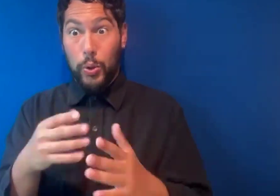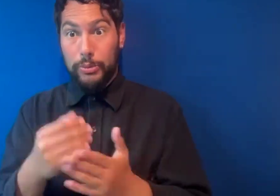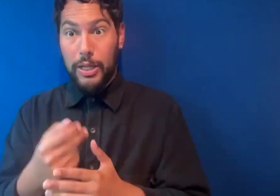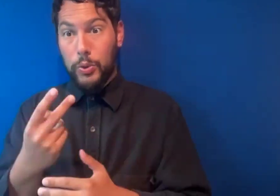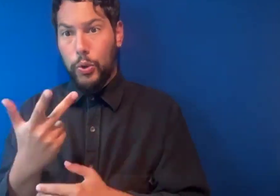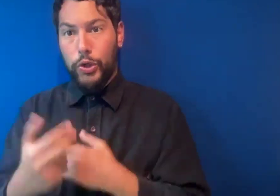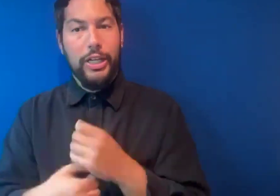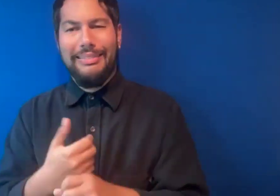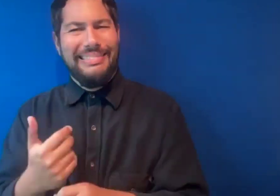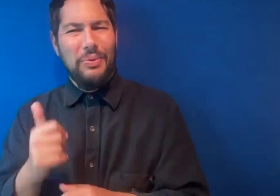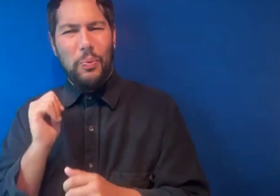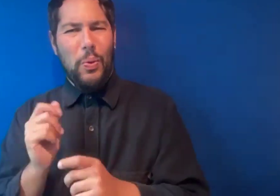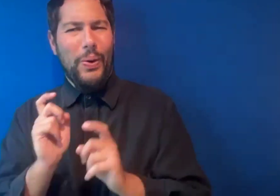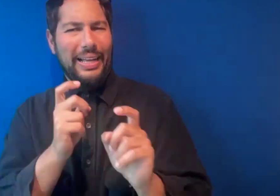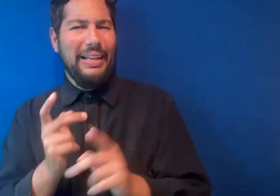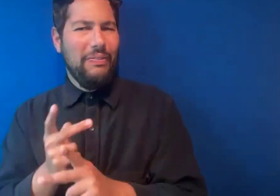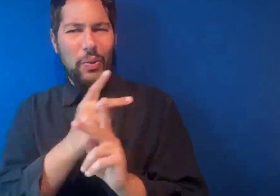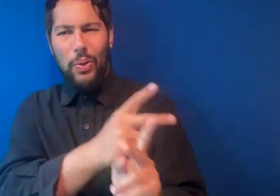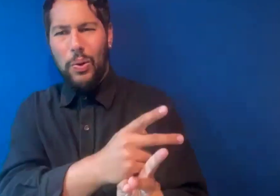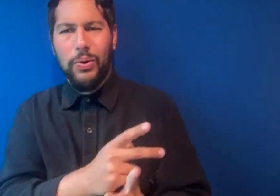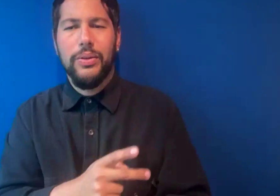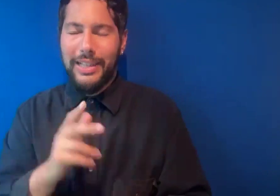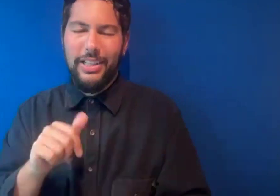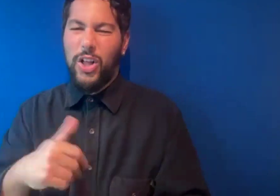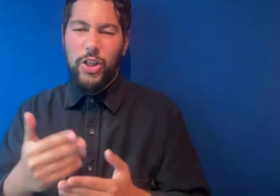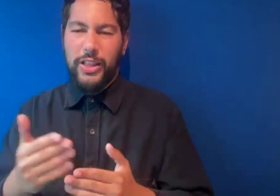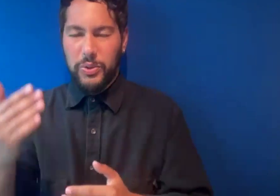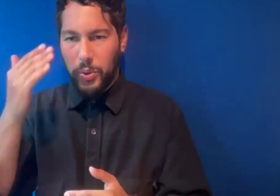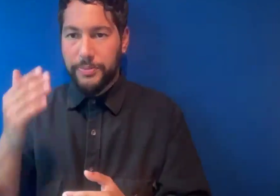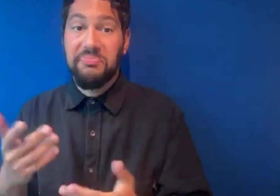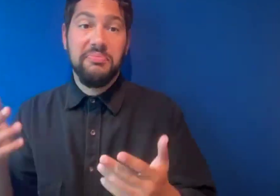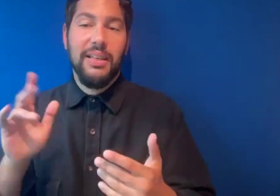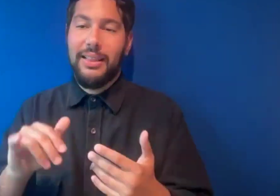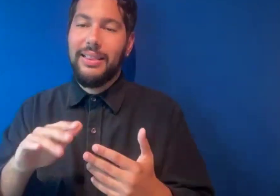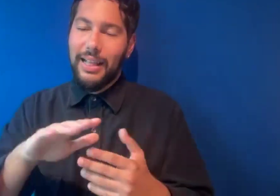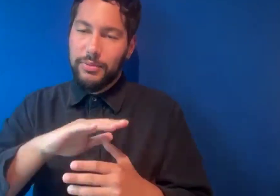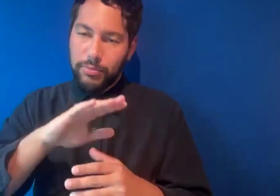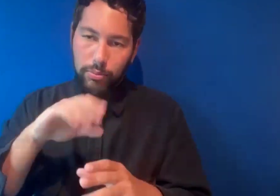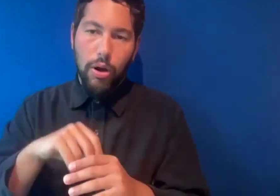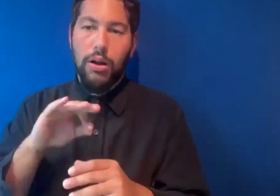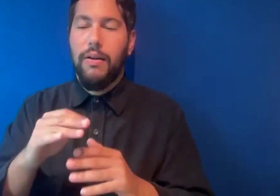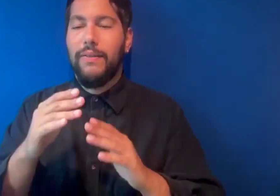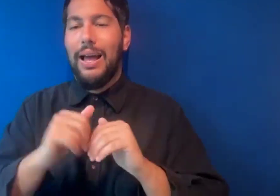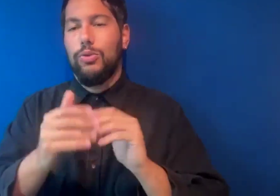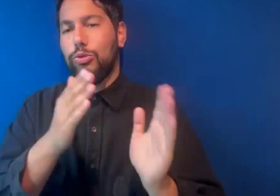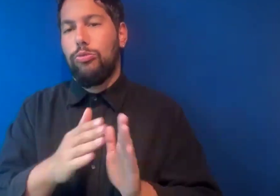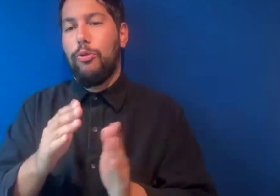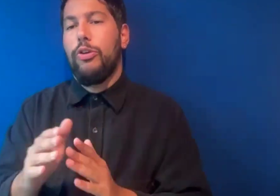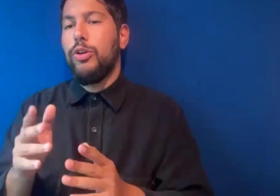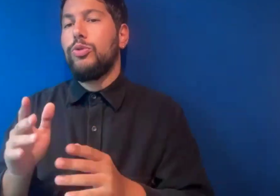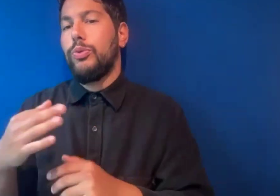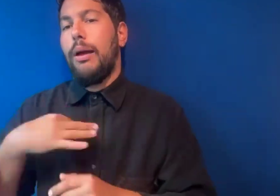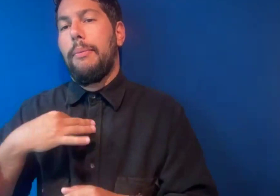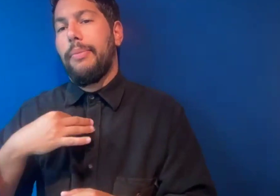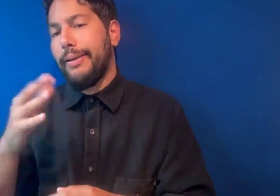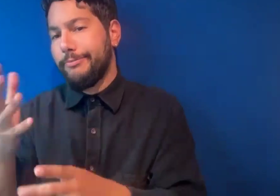it. So that's another thing. That is all part of the preparation for being able to get this credit, right? Whether